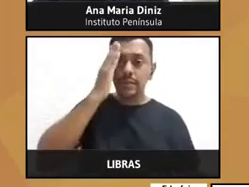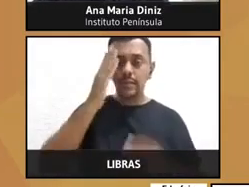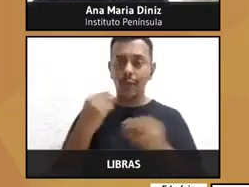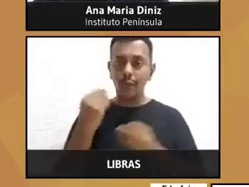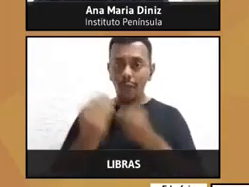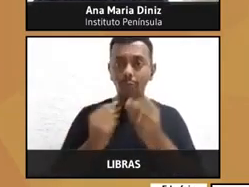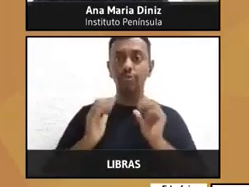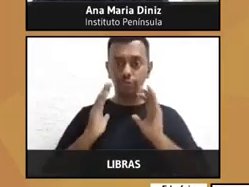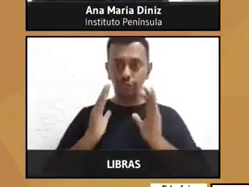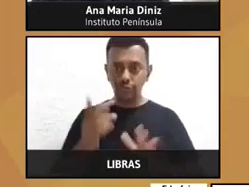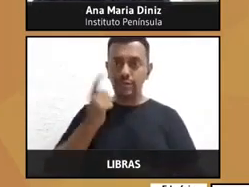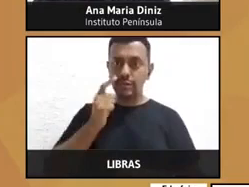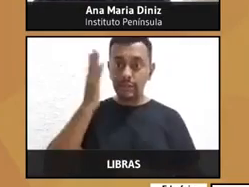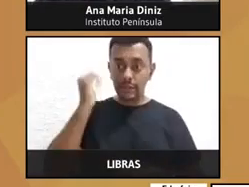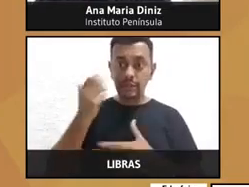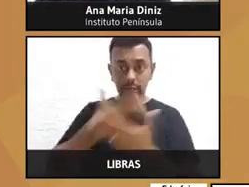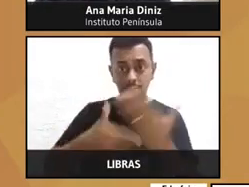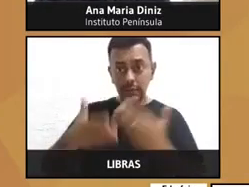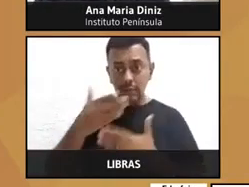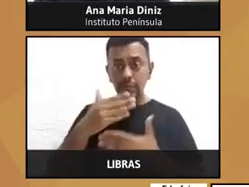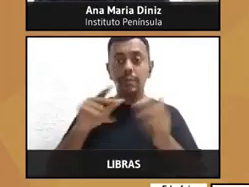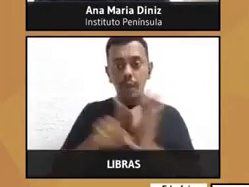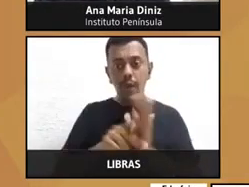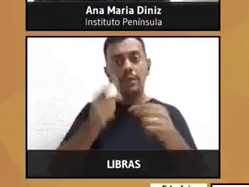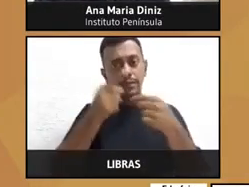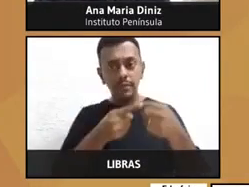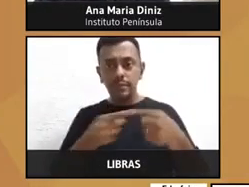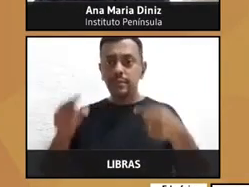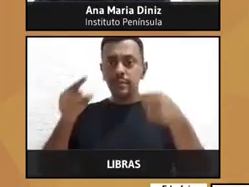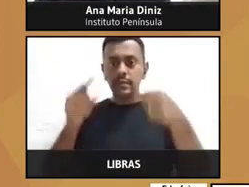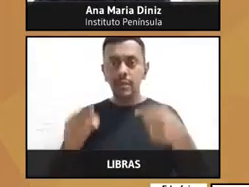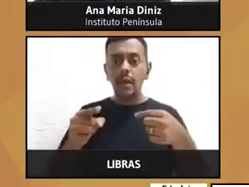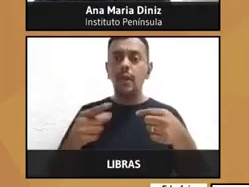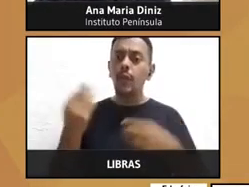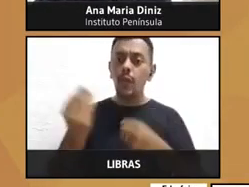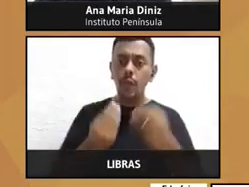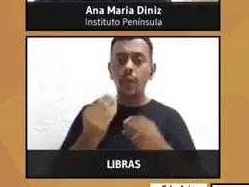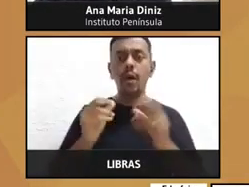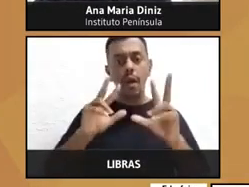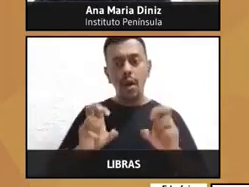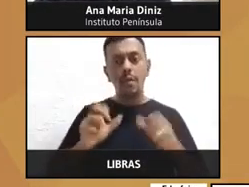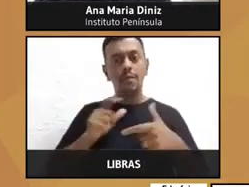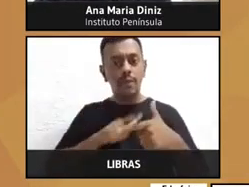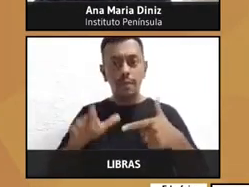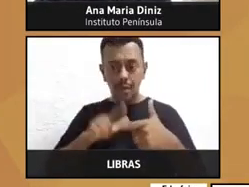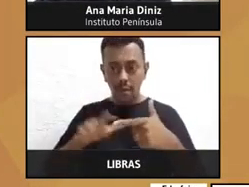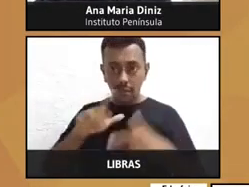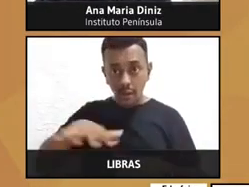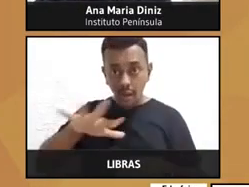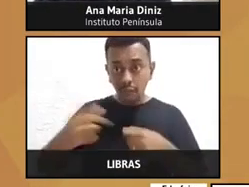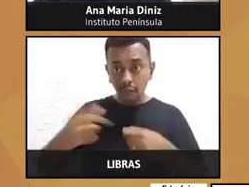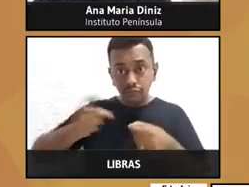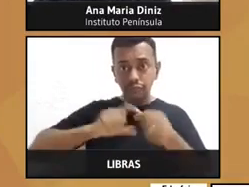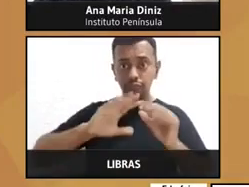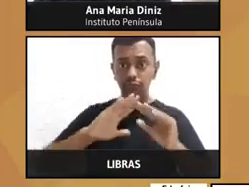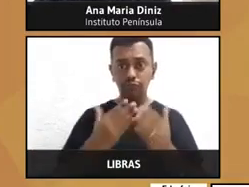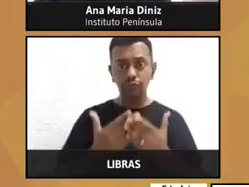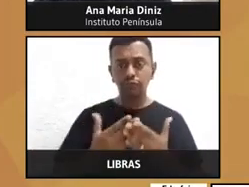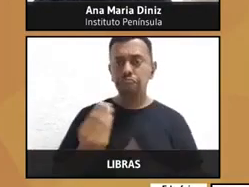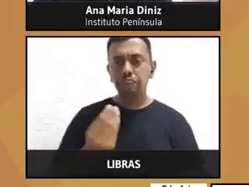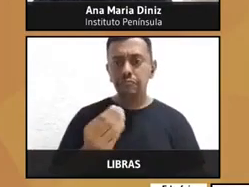this gap? How can we approach this problem when we return in order